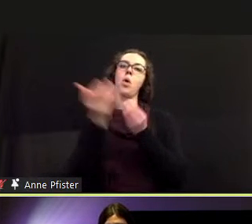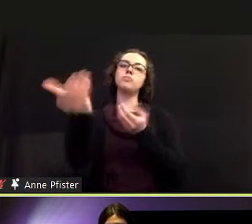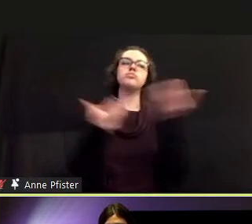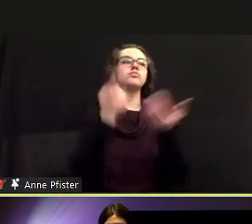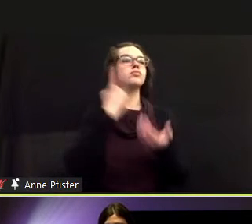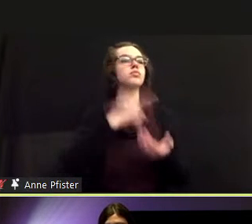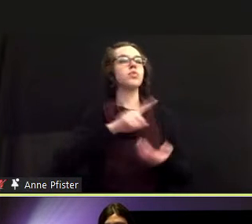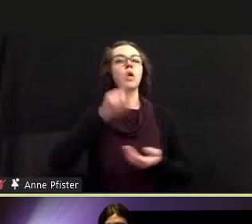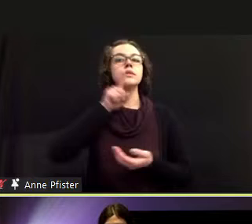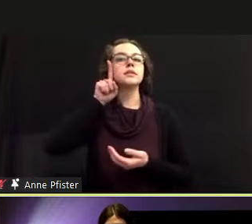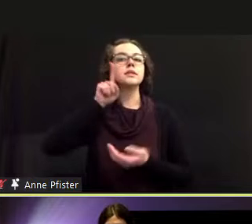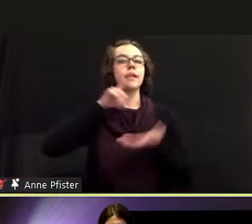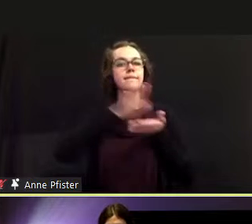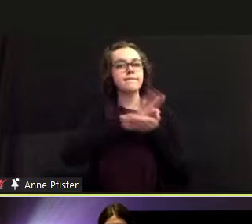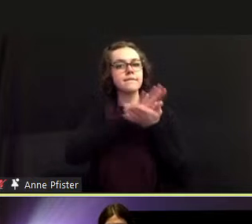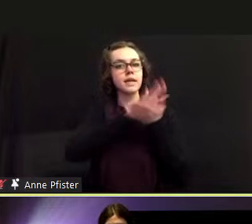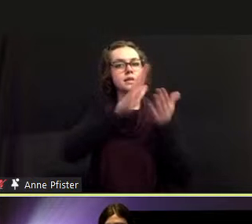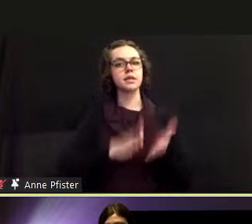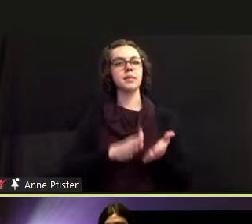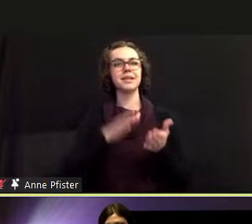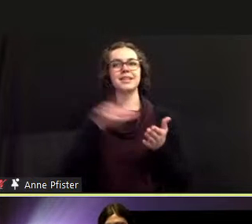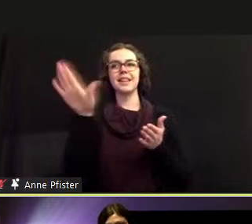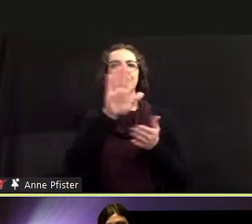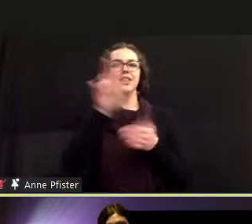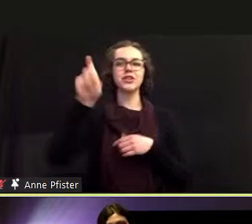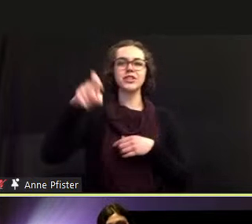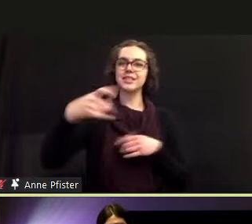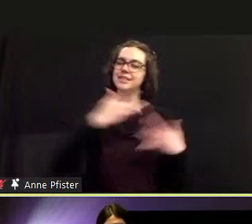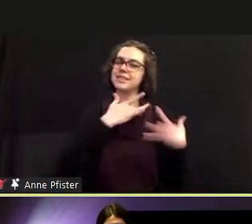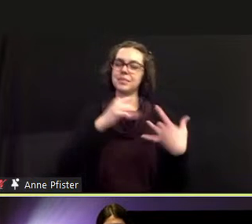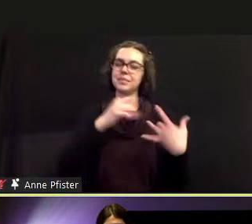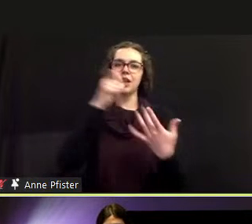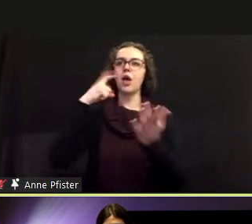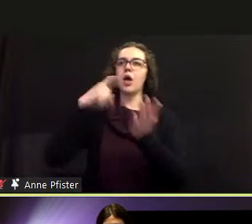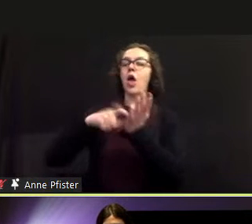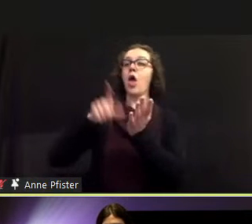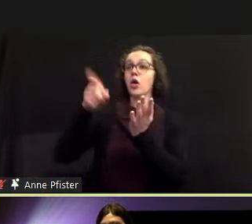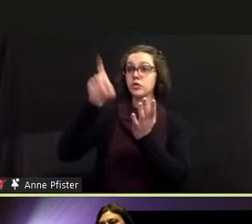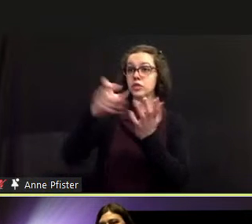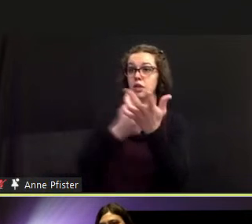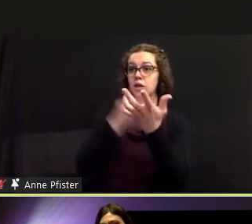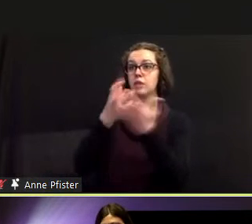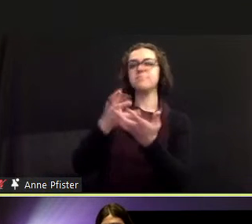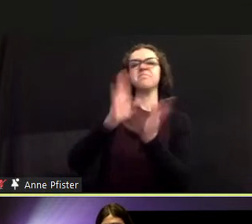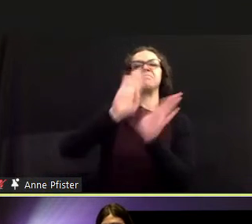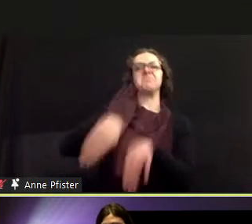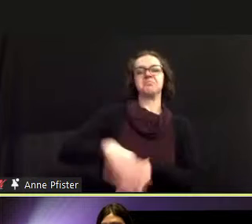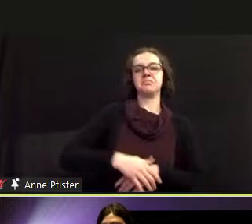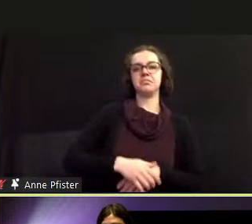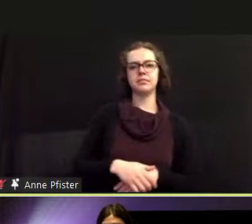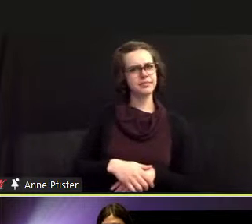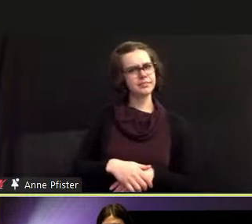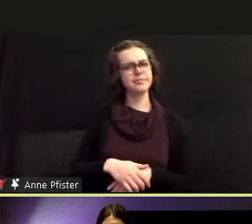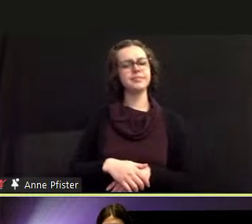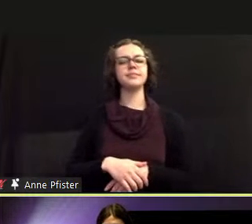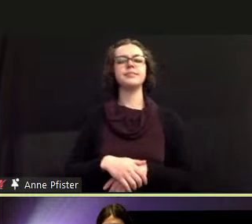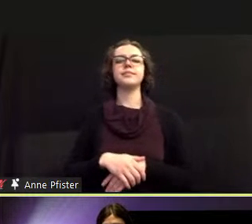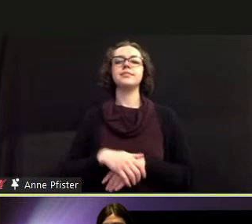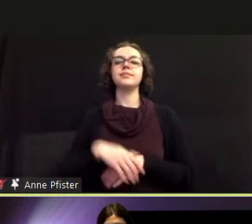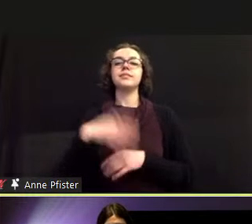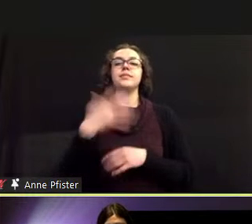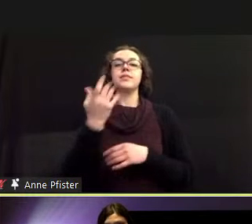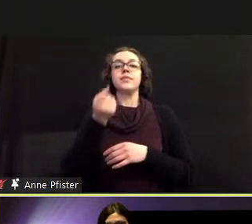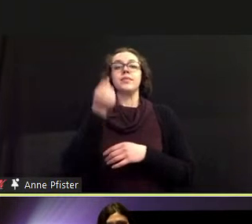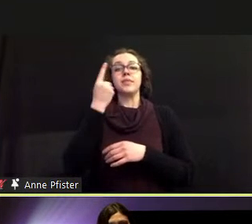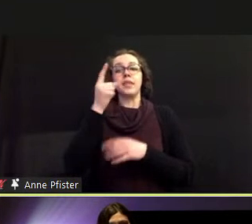perspectives and access needs are not consistently recognized in our institutions and practices. There are a range of ways in which these dynamics can be redressed, but